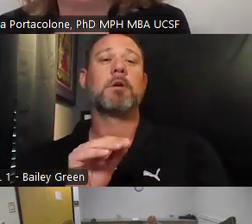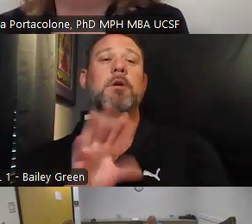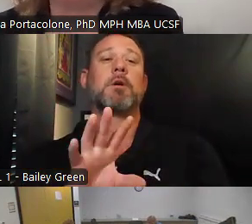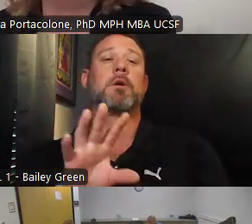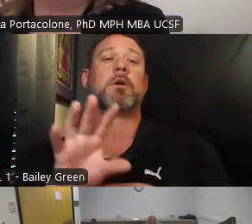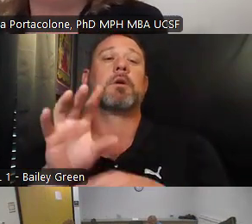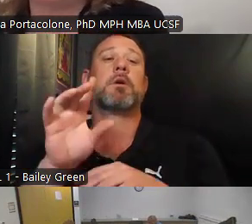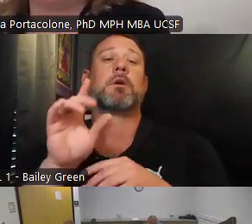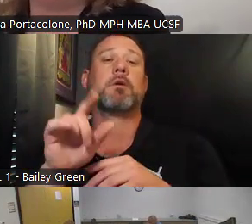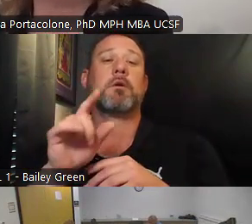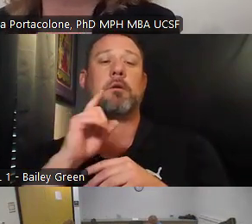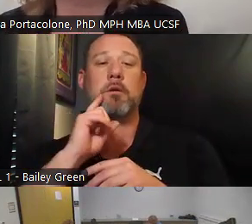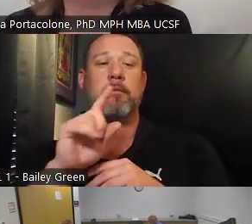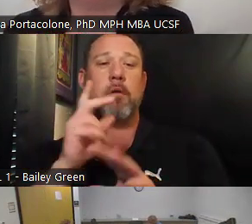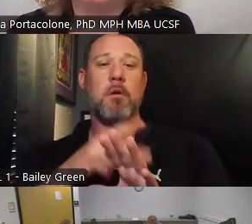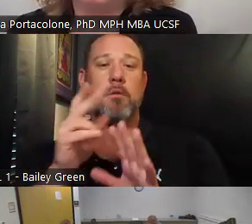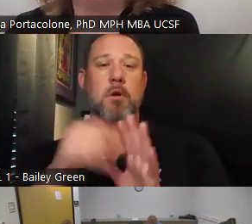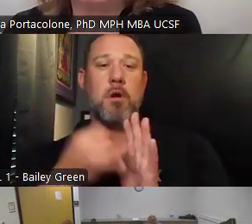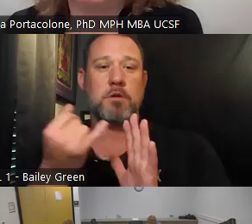Alone with Cognitive Impairment project